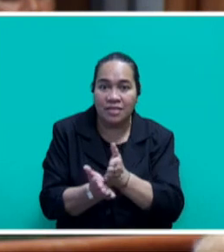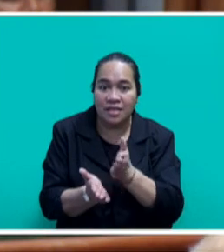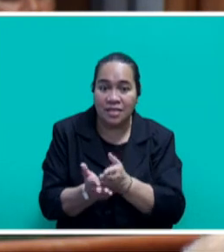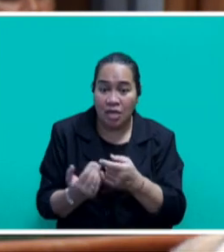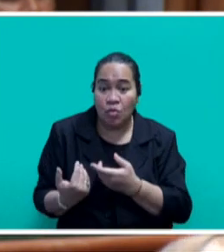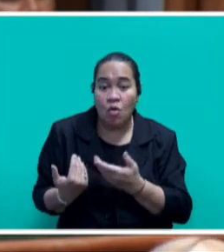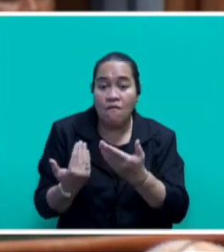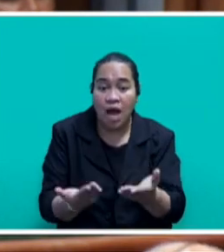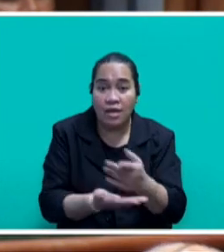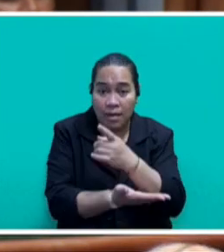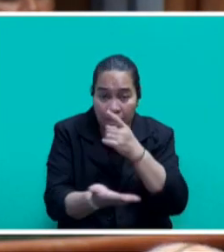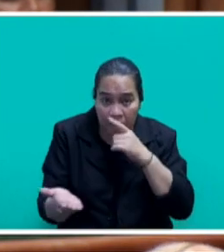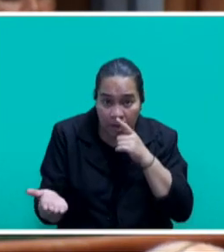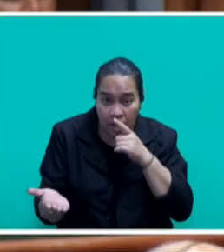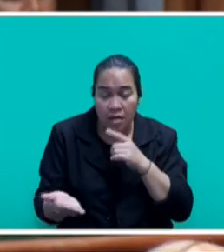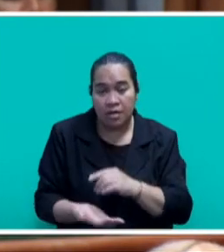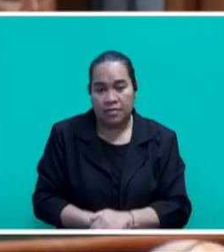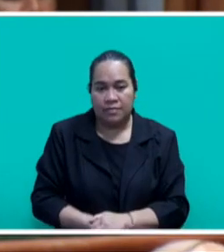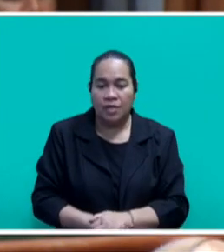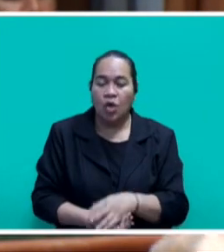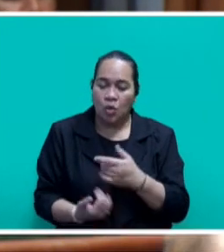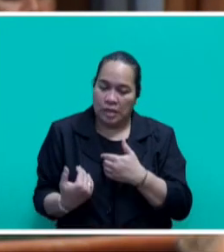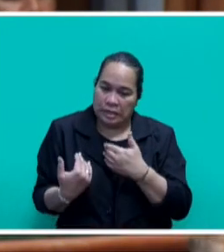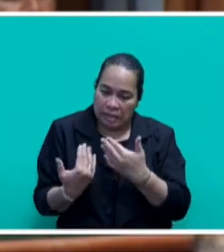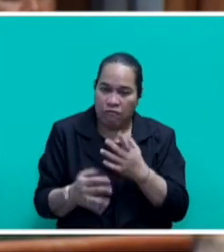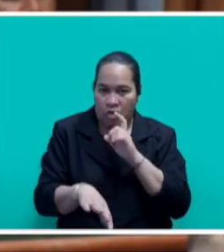people are given in a timely manner.